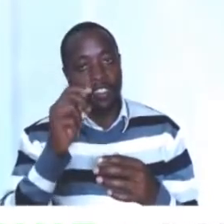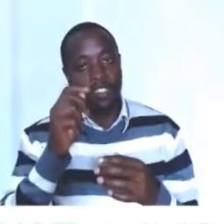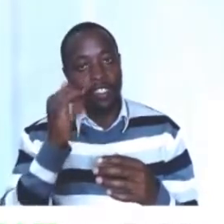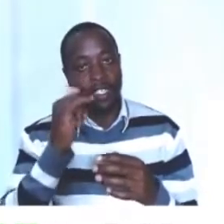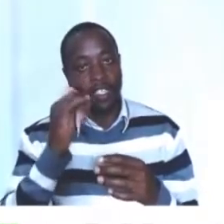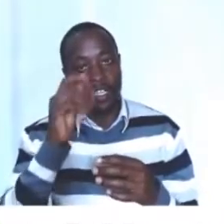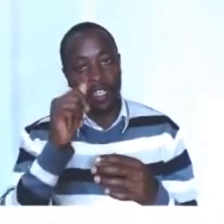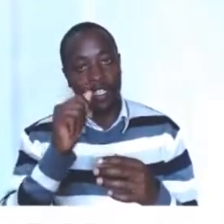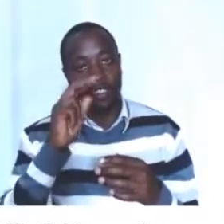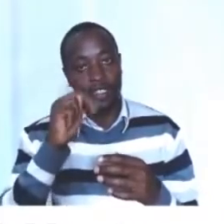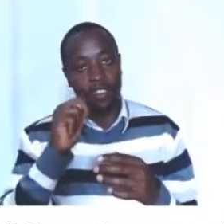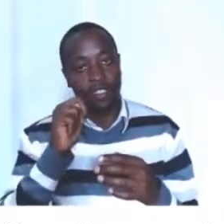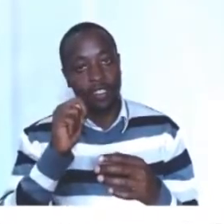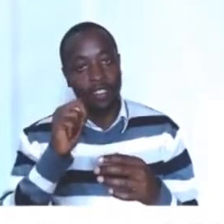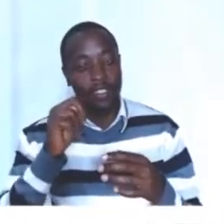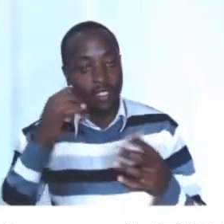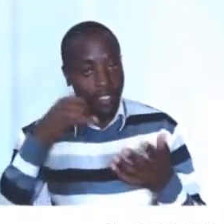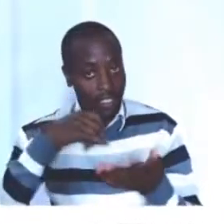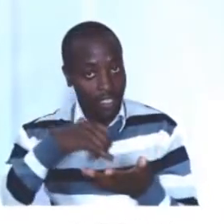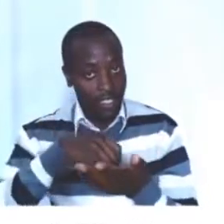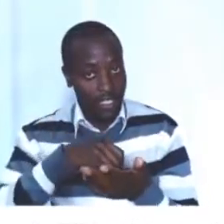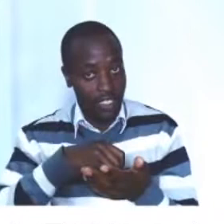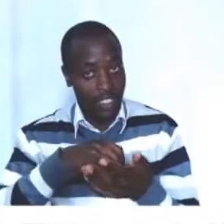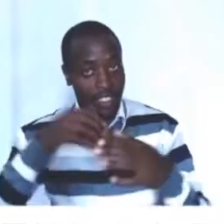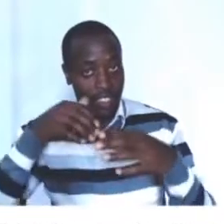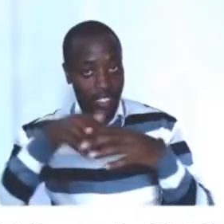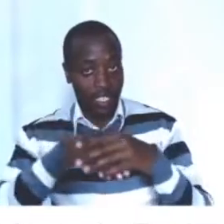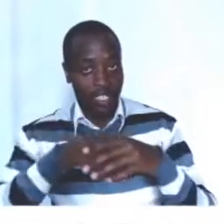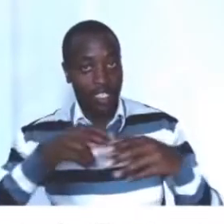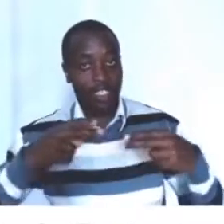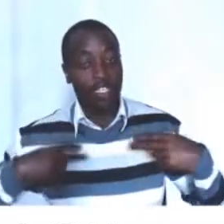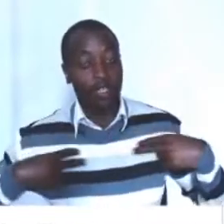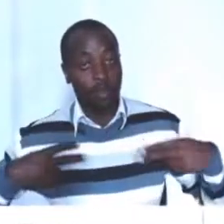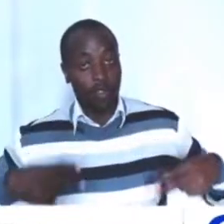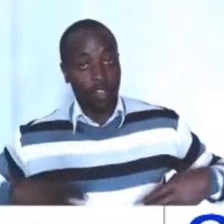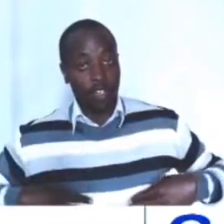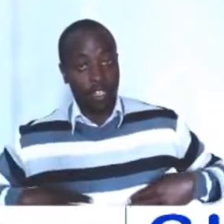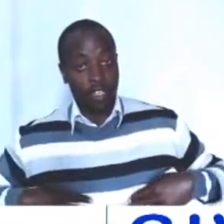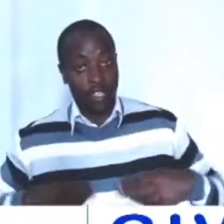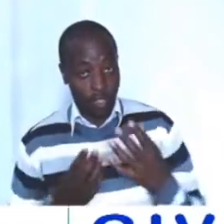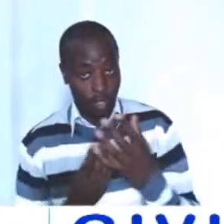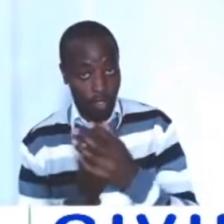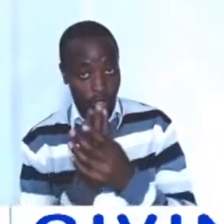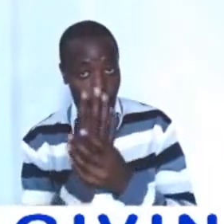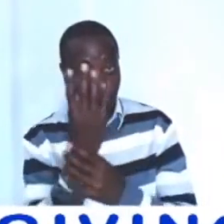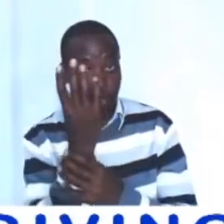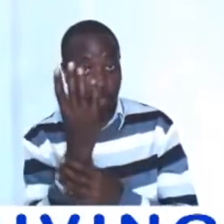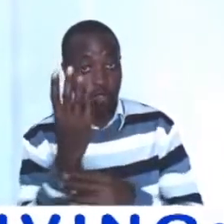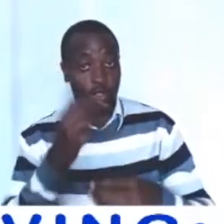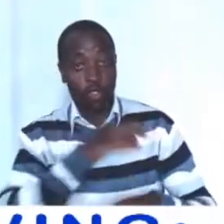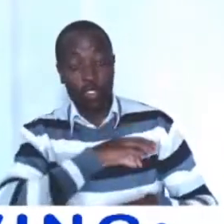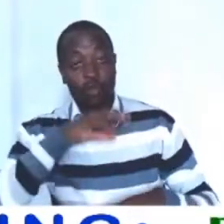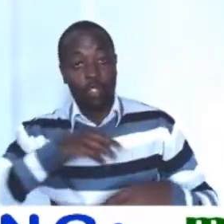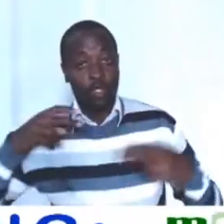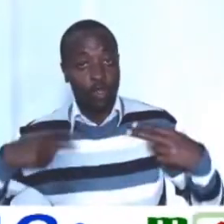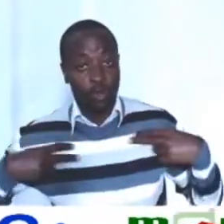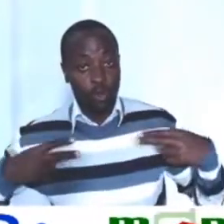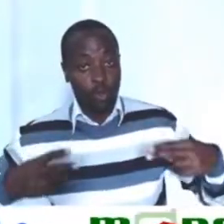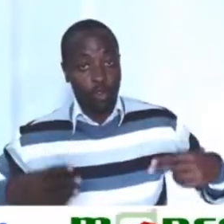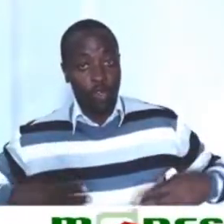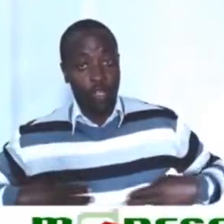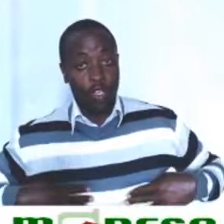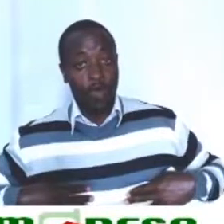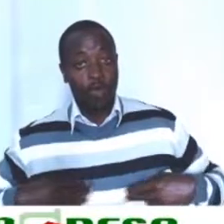body, it is raised up a spiritual body. There is a natural body, and there is